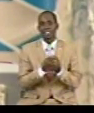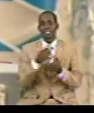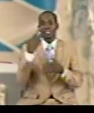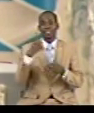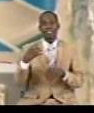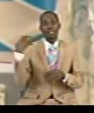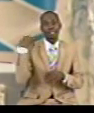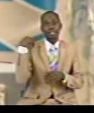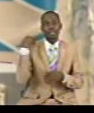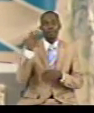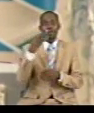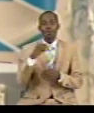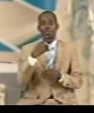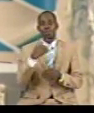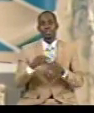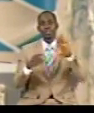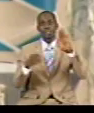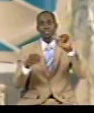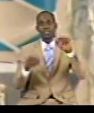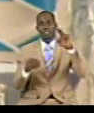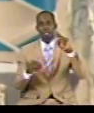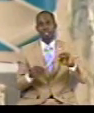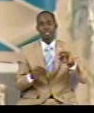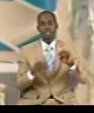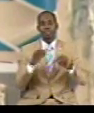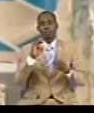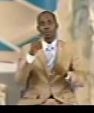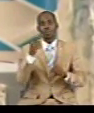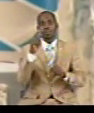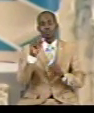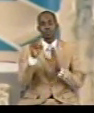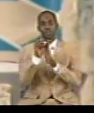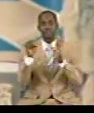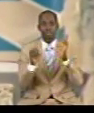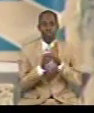the Christian Association of Nigeria, Ogun State Branch,